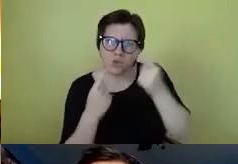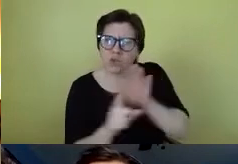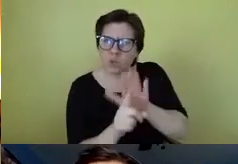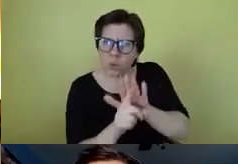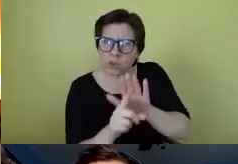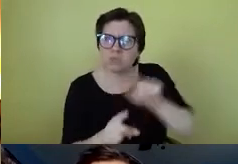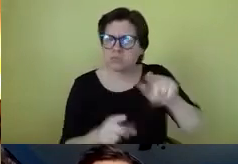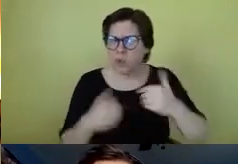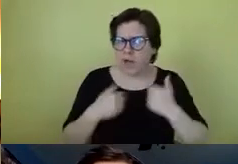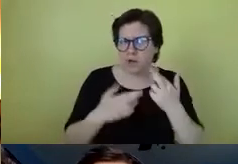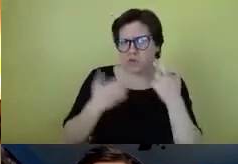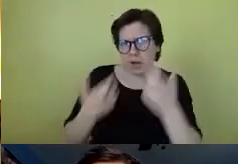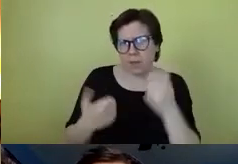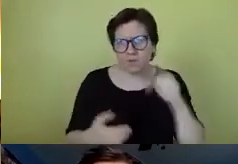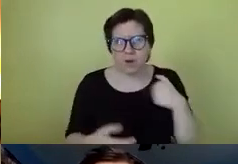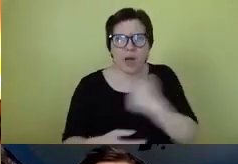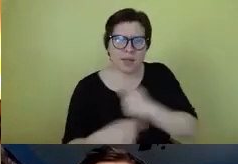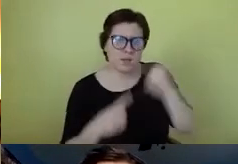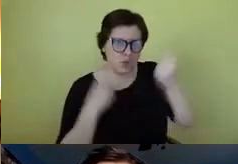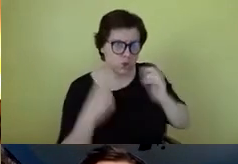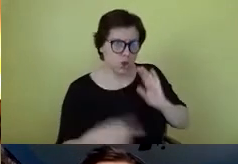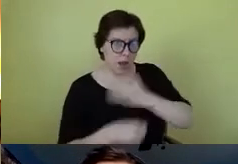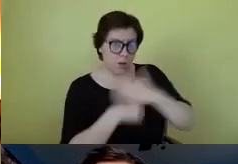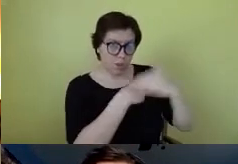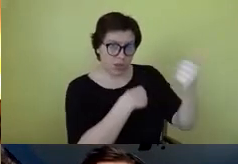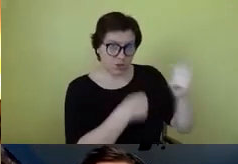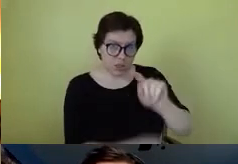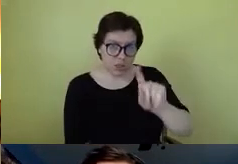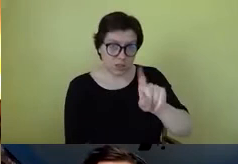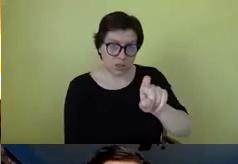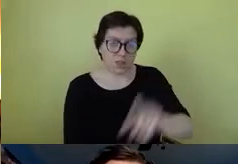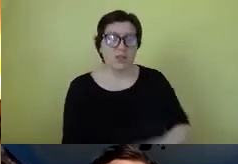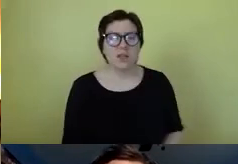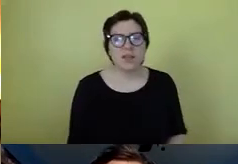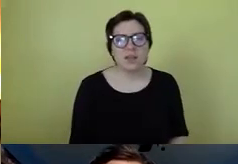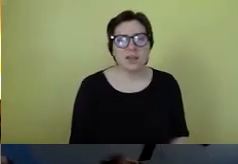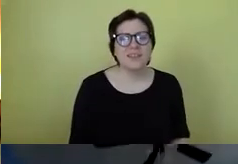to effectively discern our own vocation? Well, first of all, Rob,